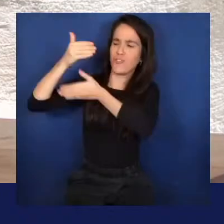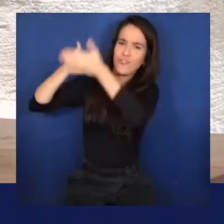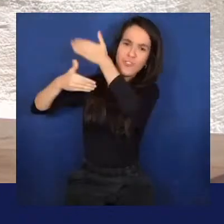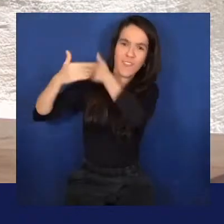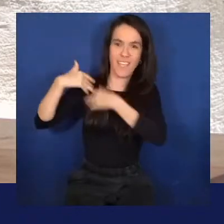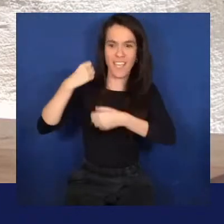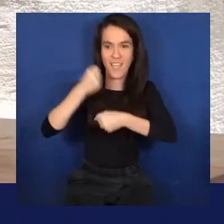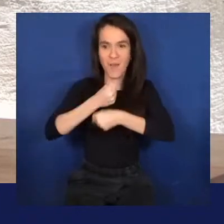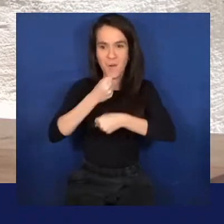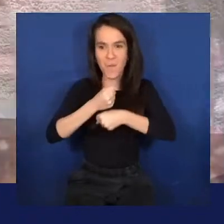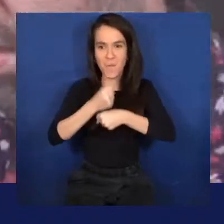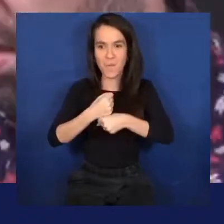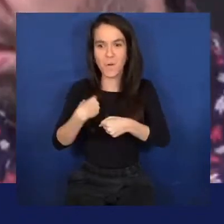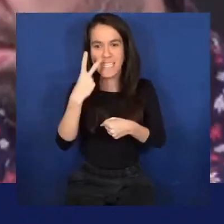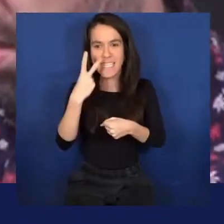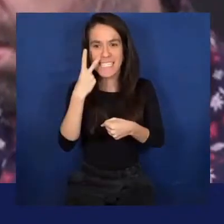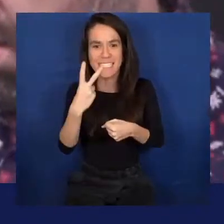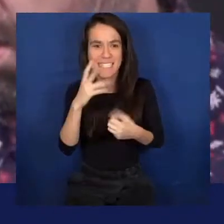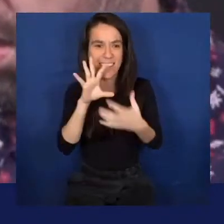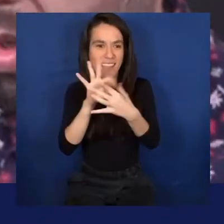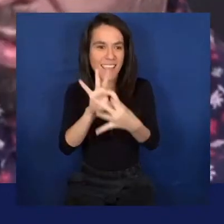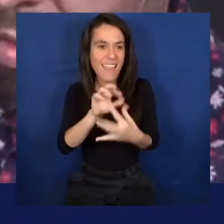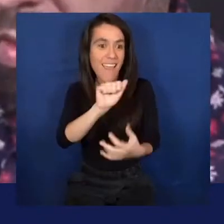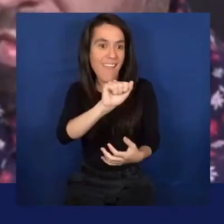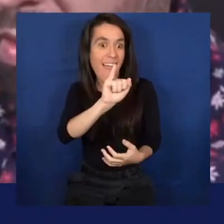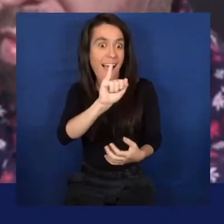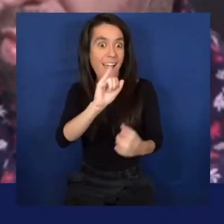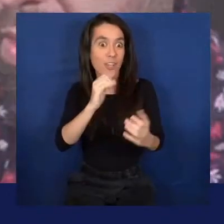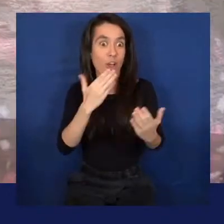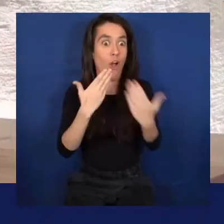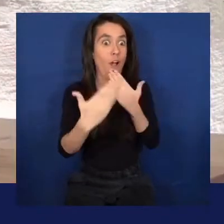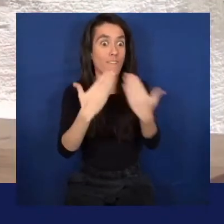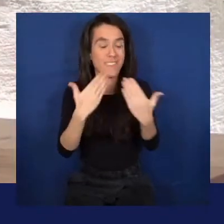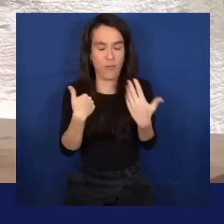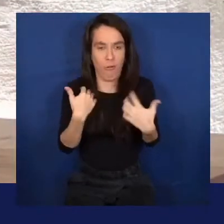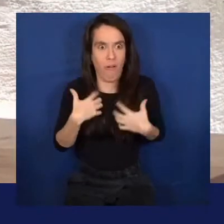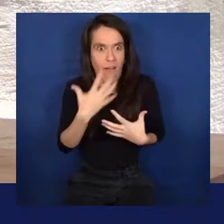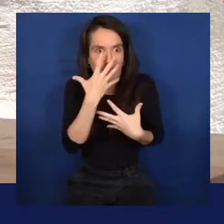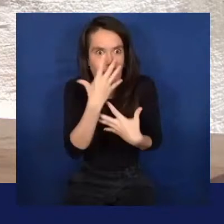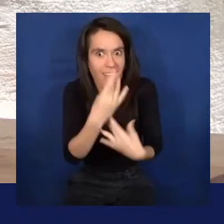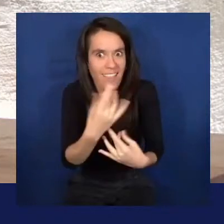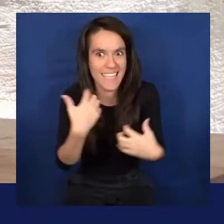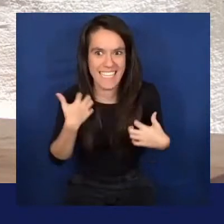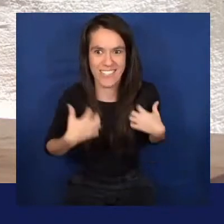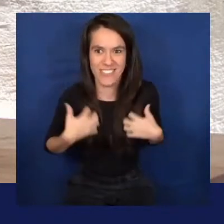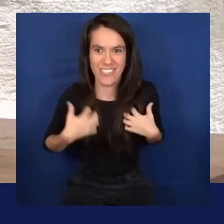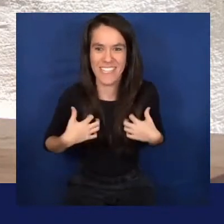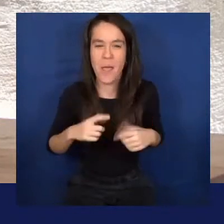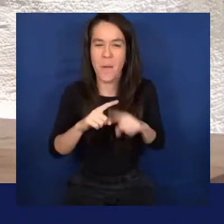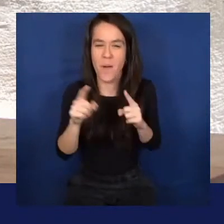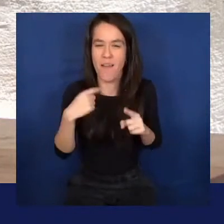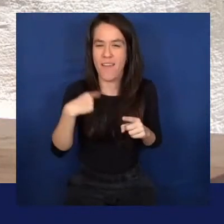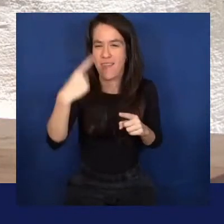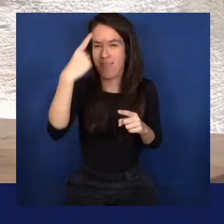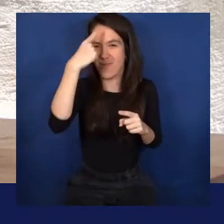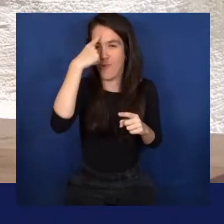other .NET and resources web to get this development, but all the working, AI and as conversation is people have mentioned fascinating. earlier in In fact, the original version of this work talk they're I did for the doing, Vatican, doesn't always work I together participated